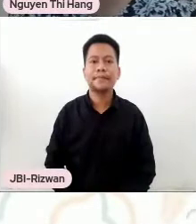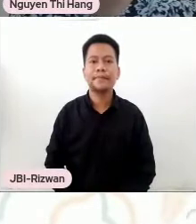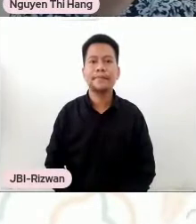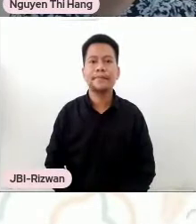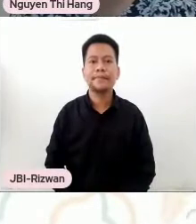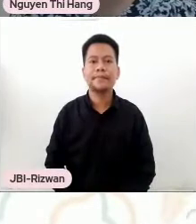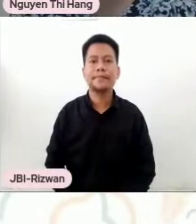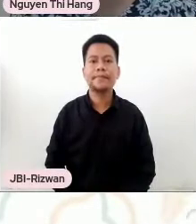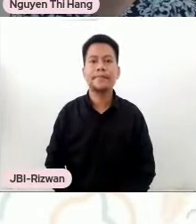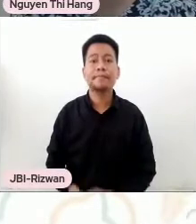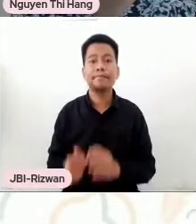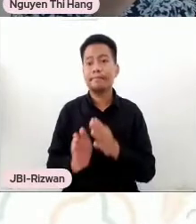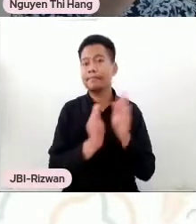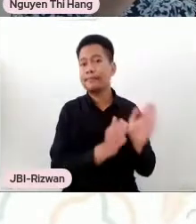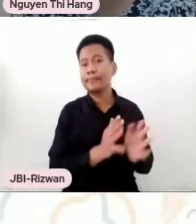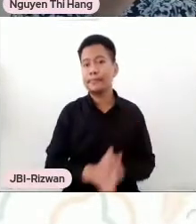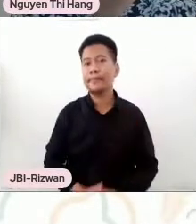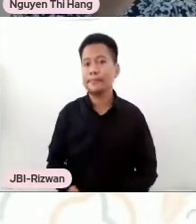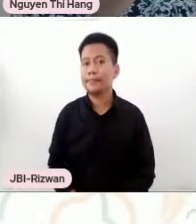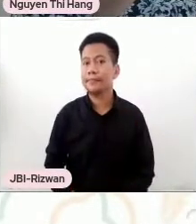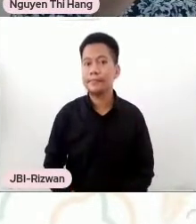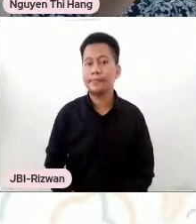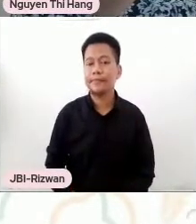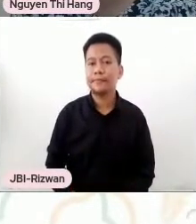Next, please.